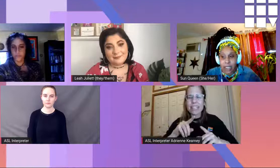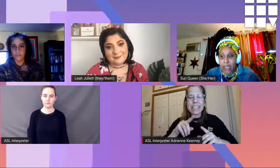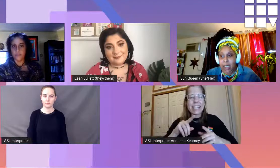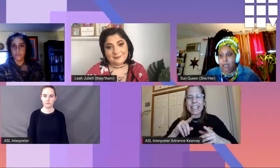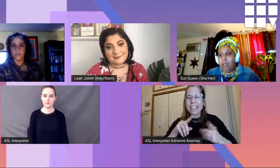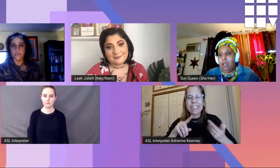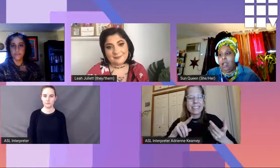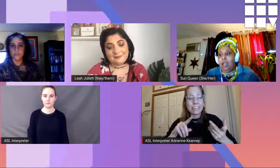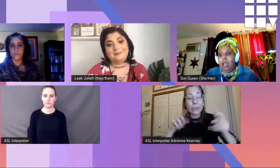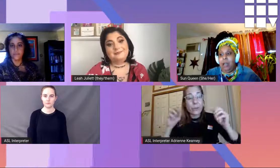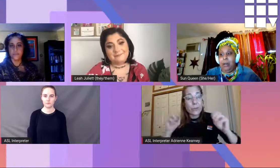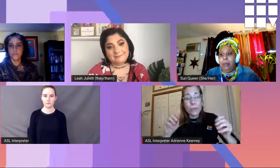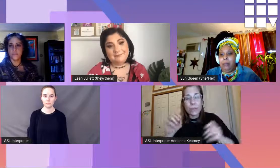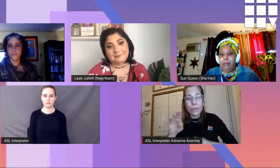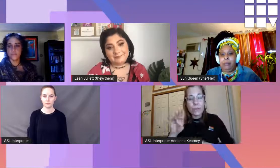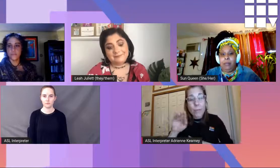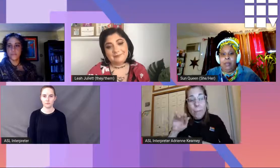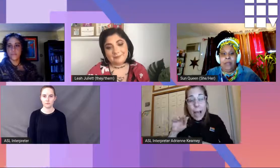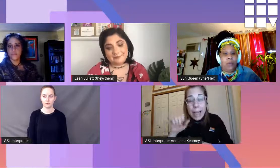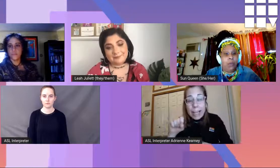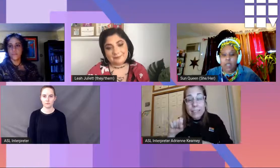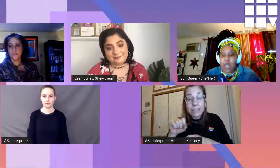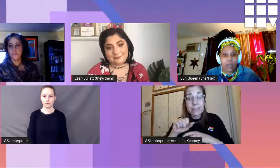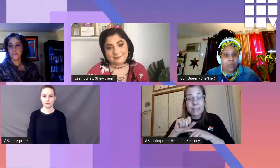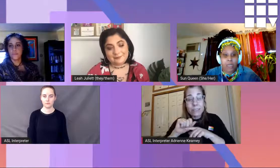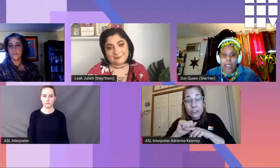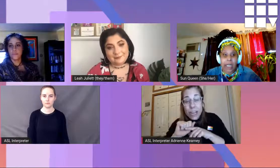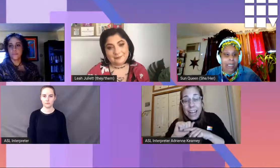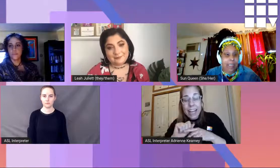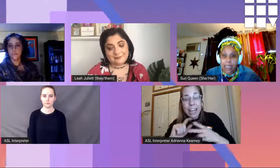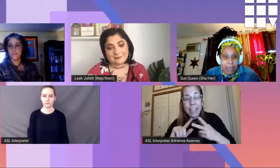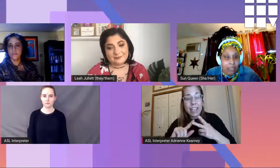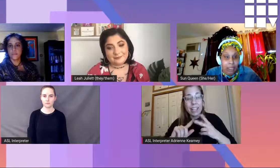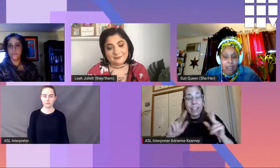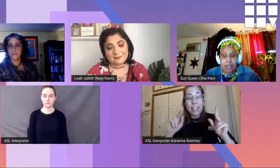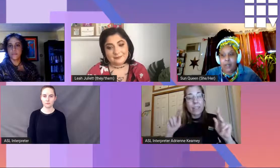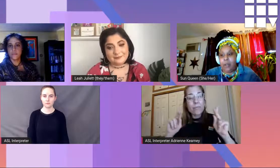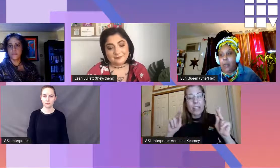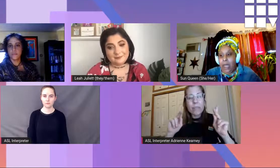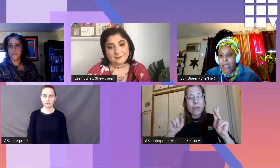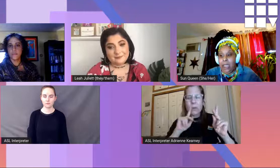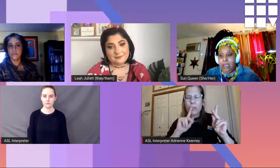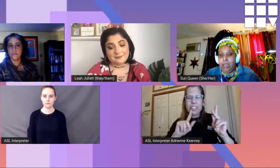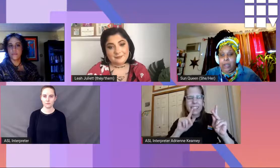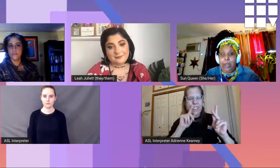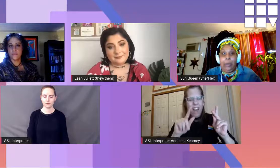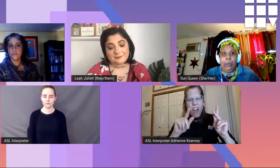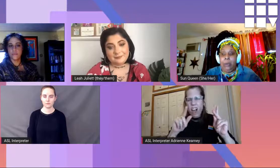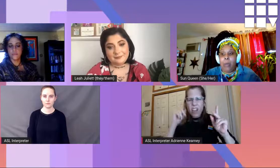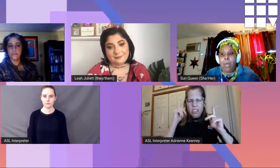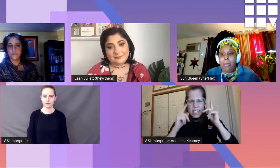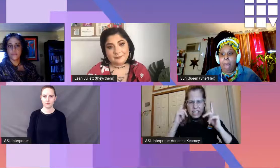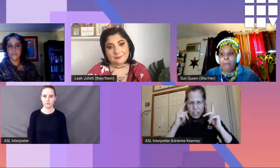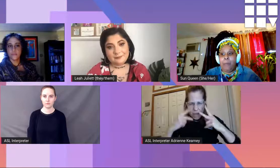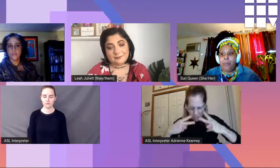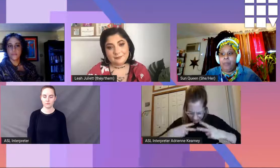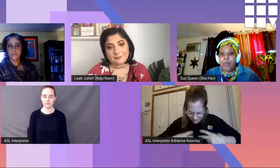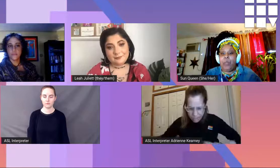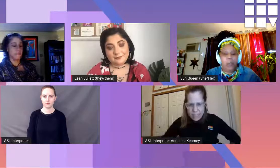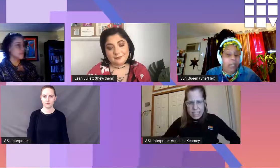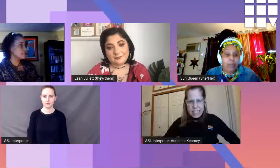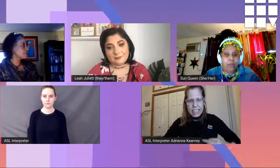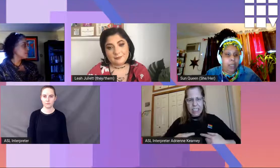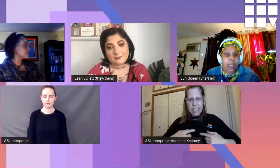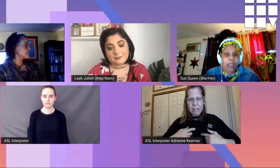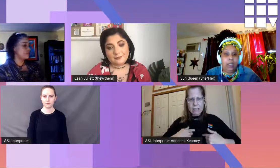unbiased trainings. Um, Folks are not really examining their whiteness. So,